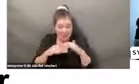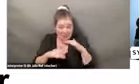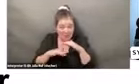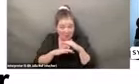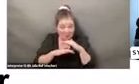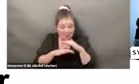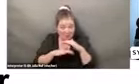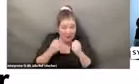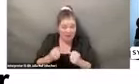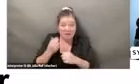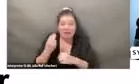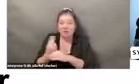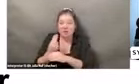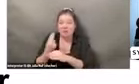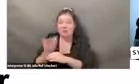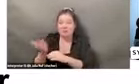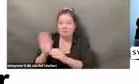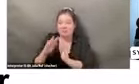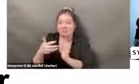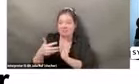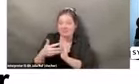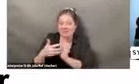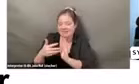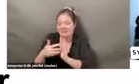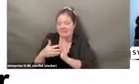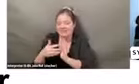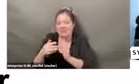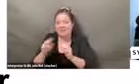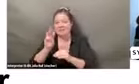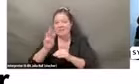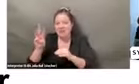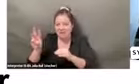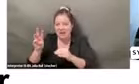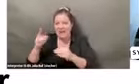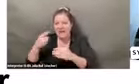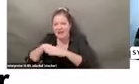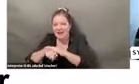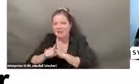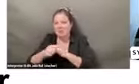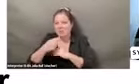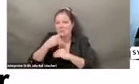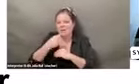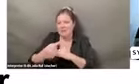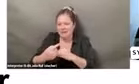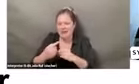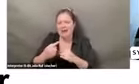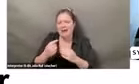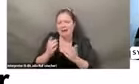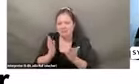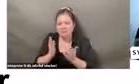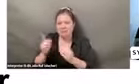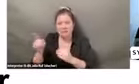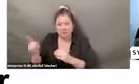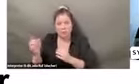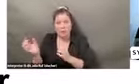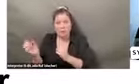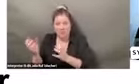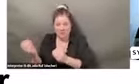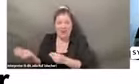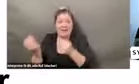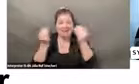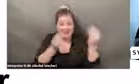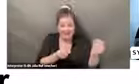user testing, usually we always state that the user should be given compensation for providing, because the users are the experts and they